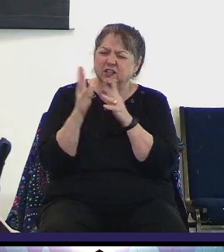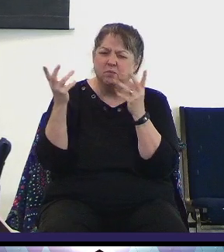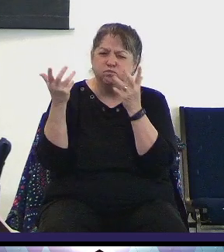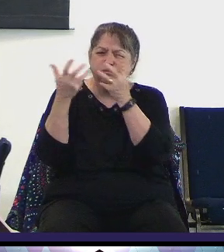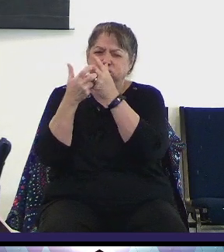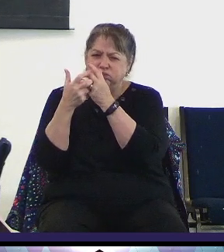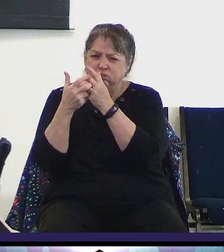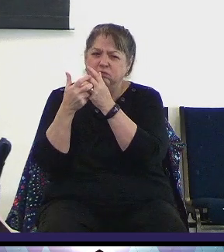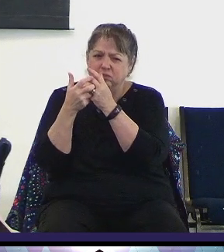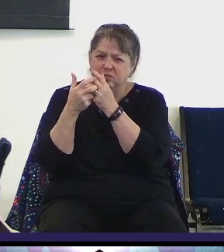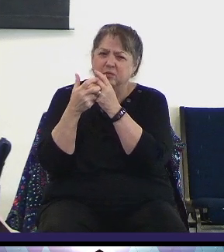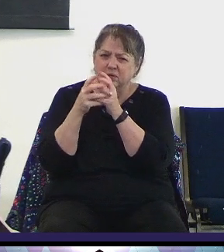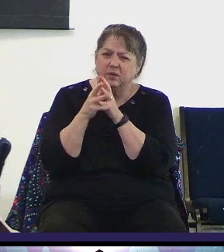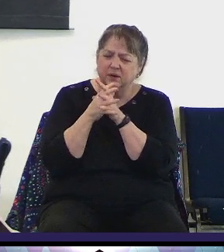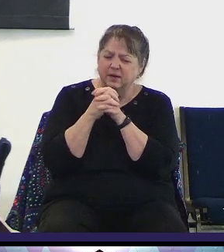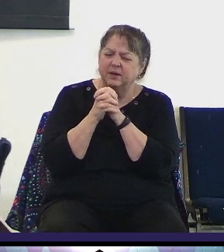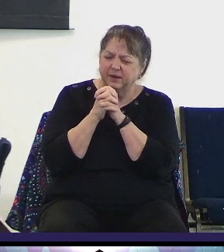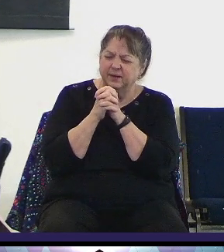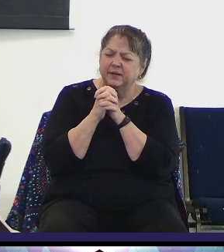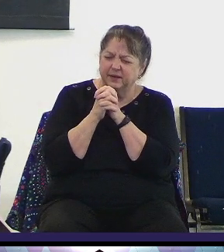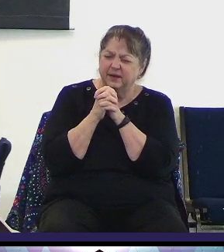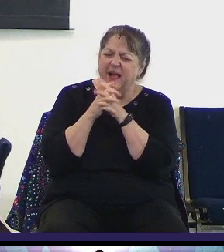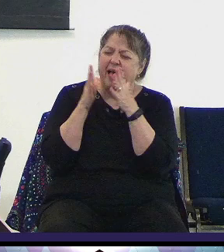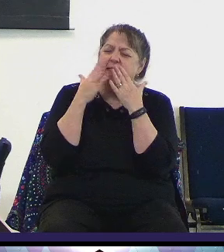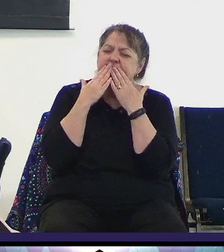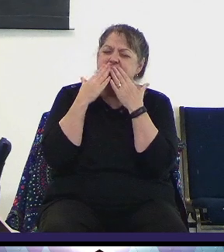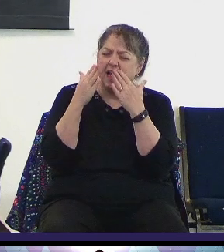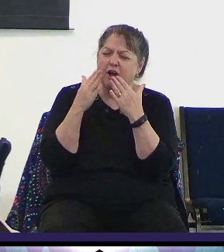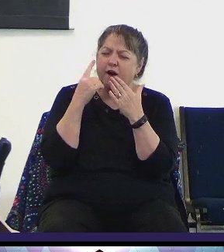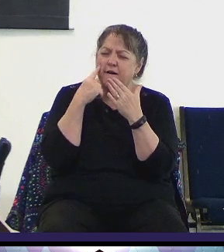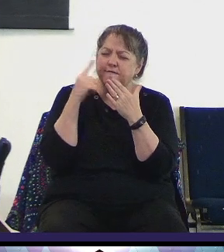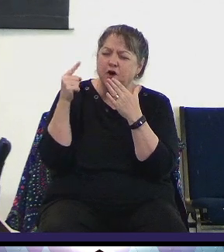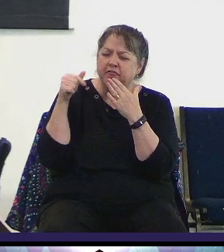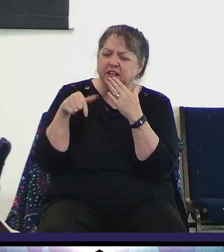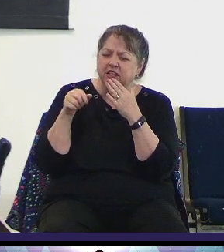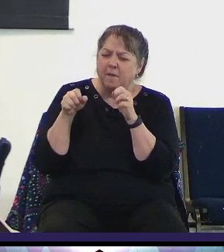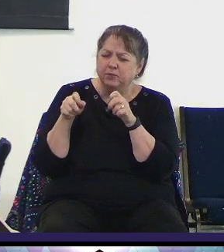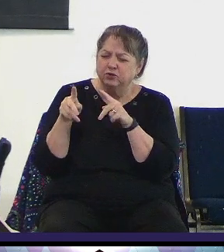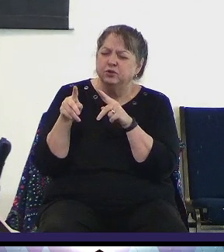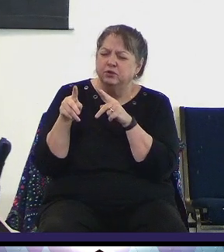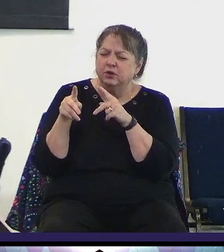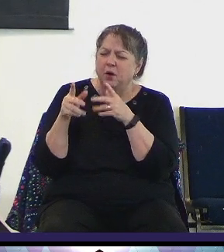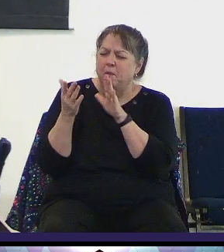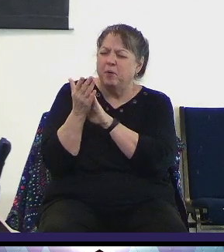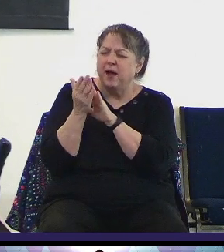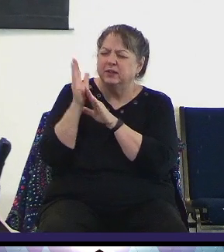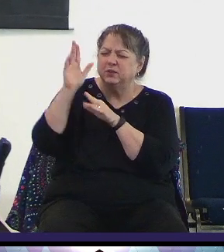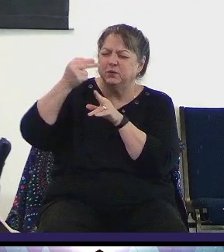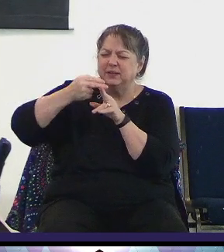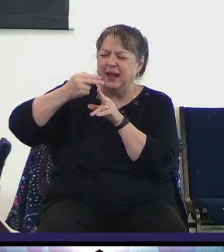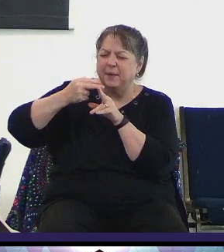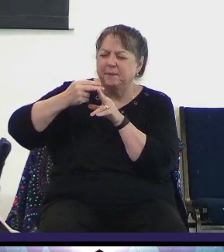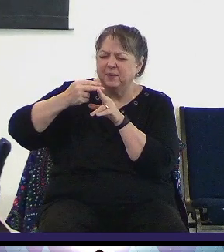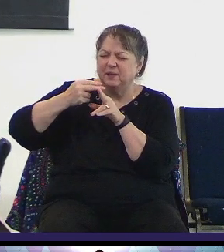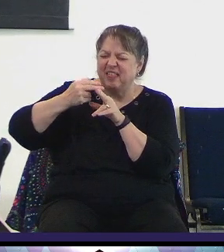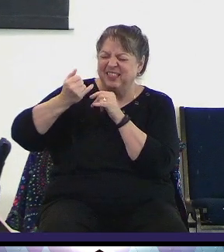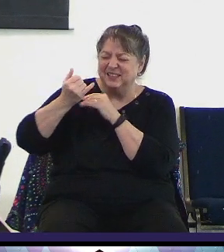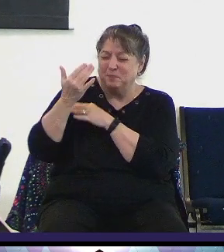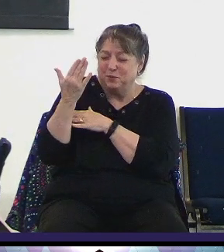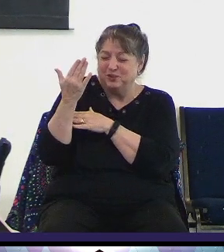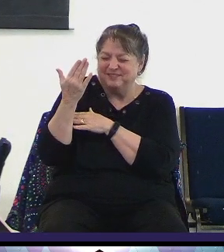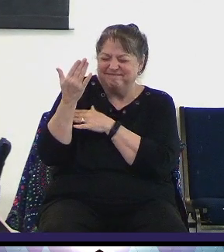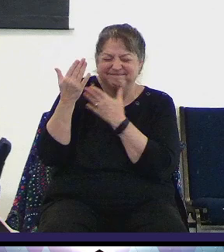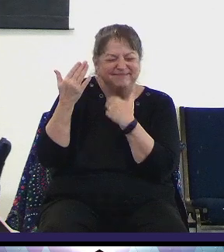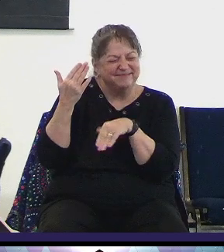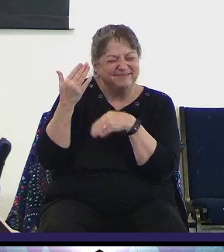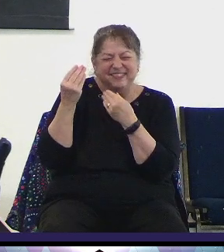and to know you better. Thank you for this opportunity to praise your name this morning. We